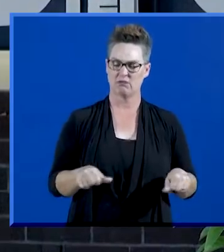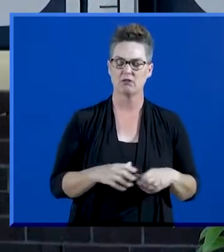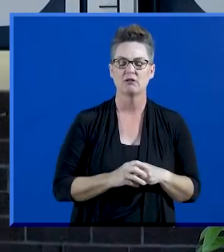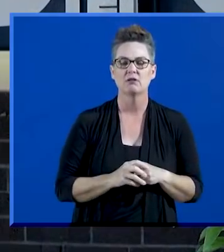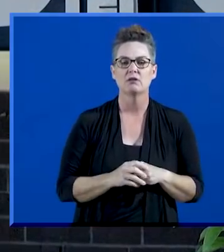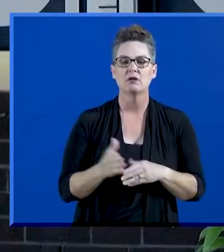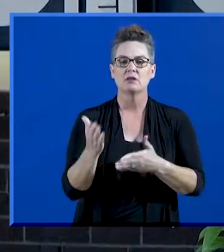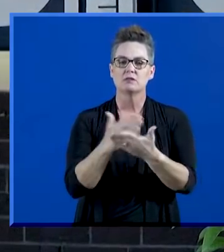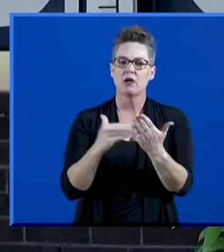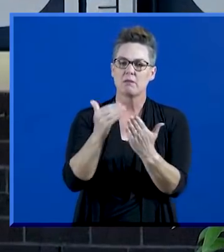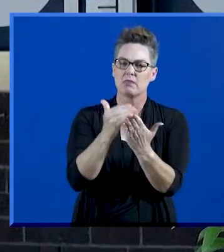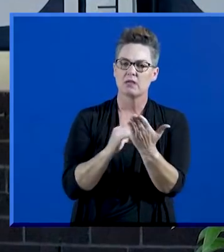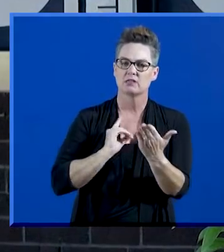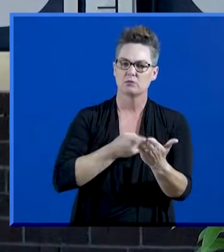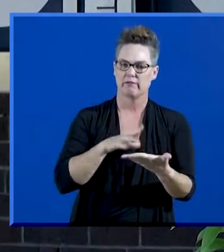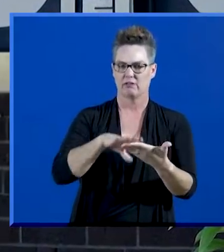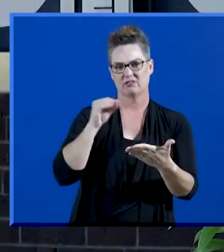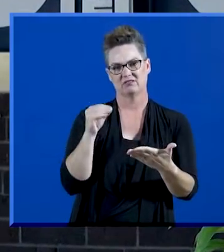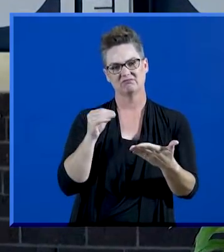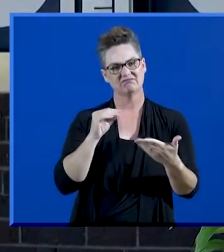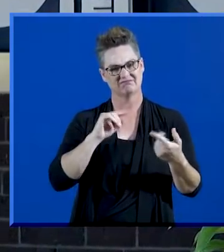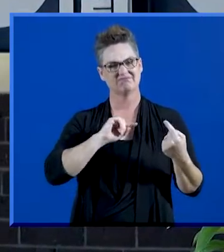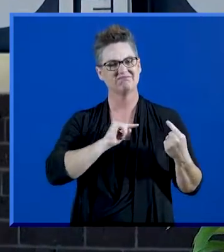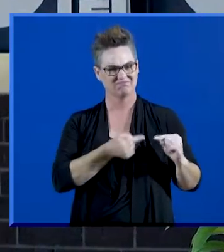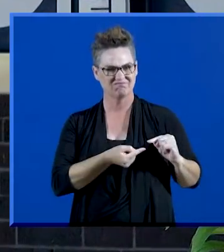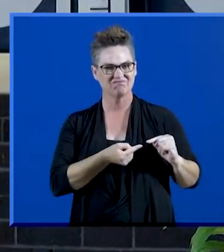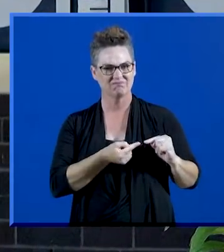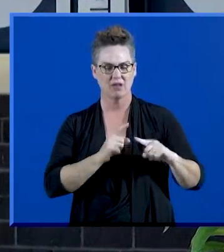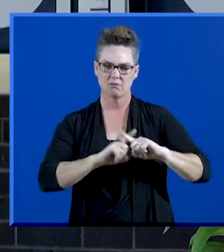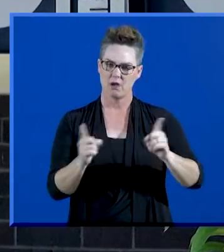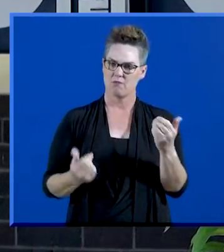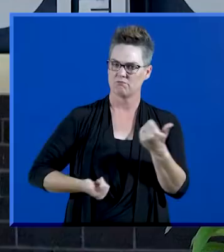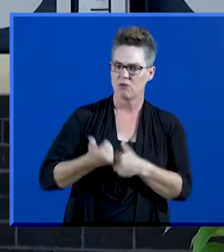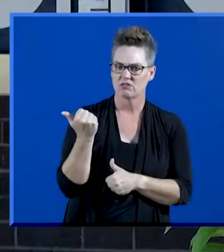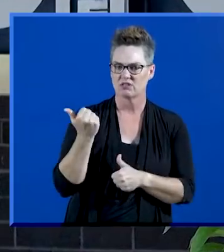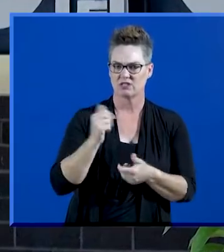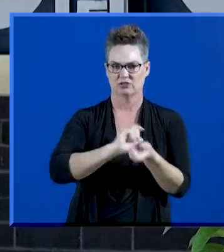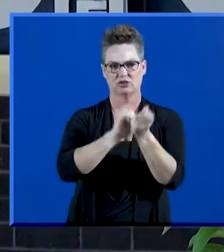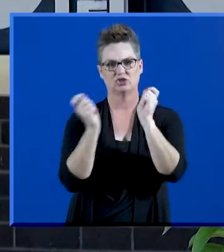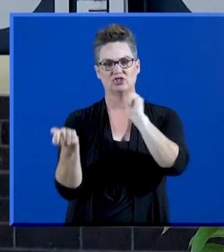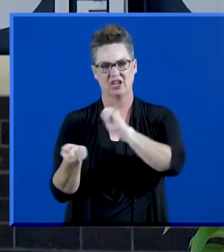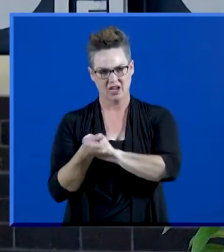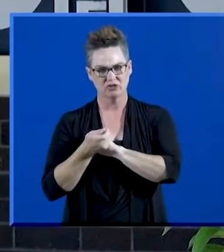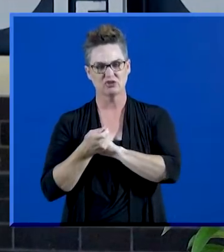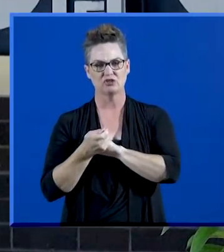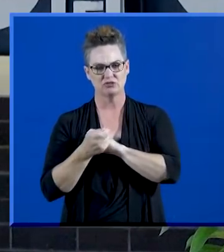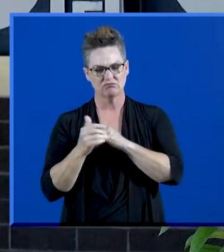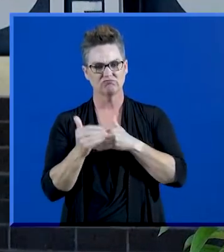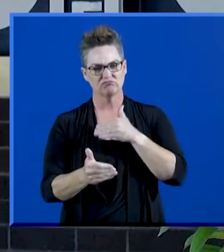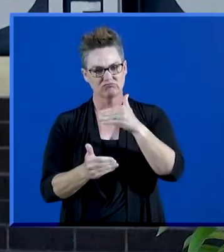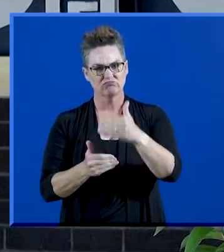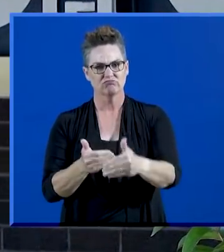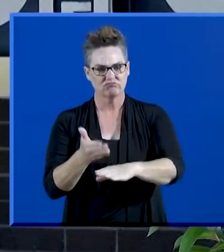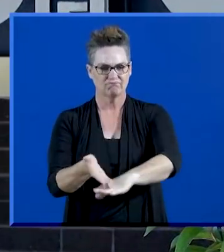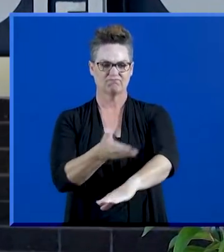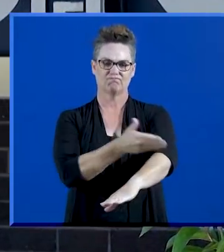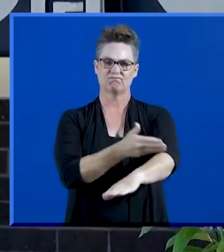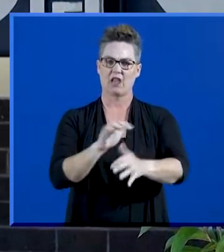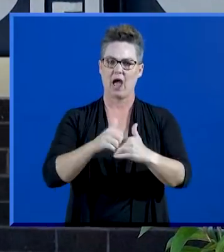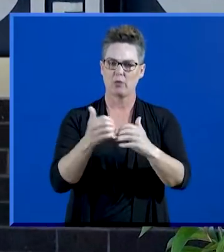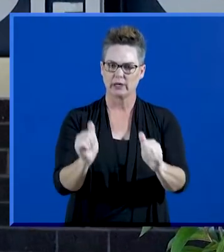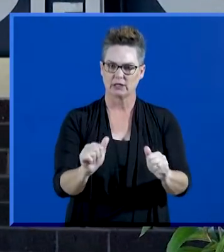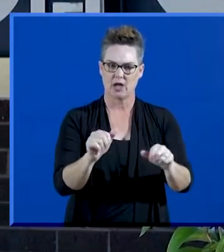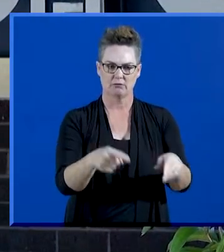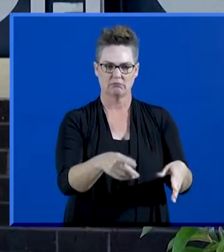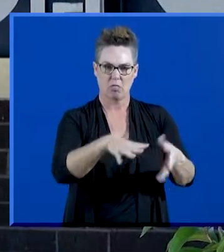that had never been possible until now. Some of the lessons we've learned have been painful, but for the most part, these changes have been a step